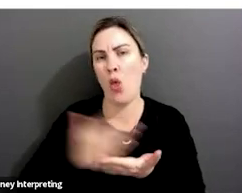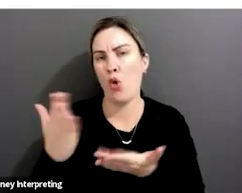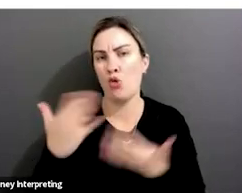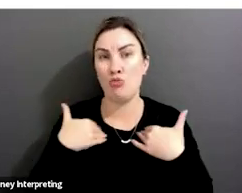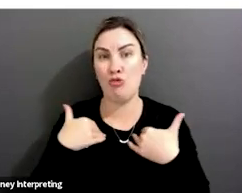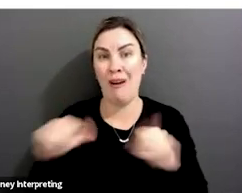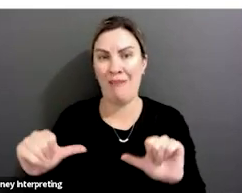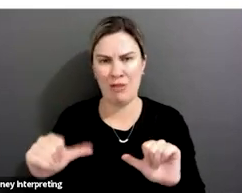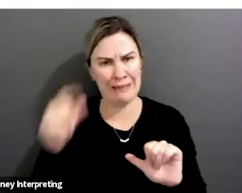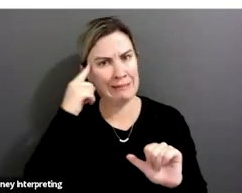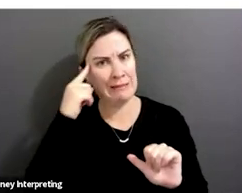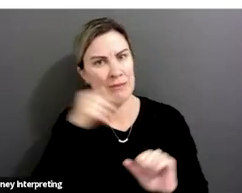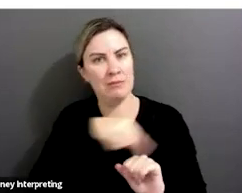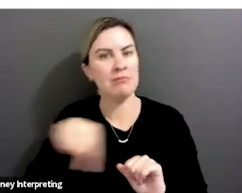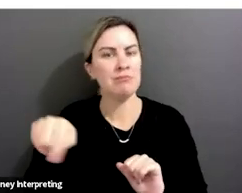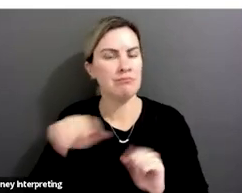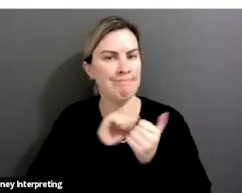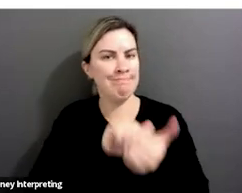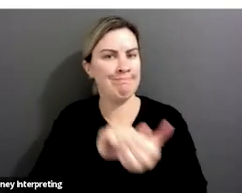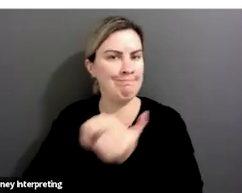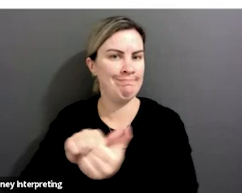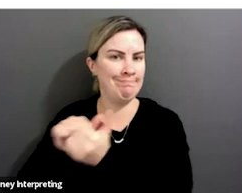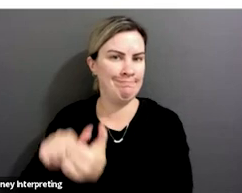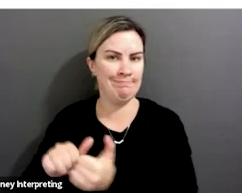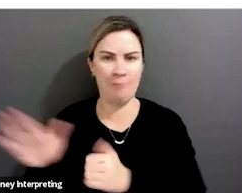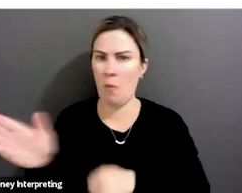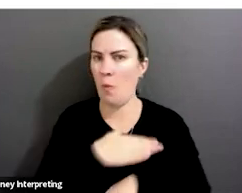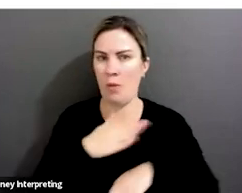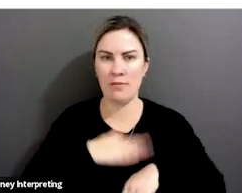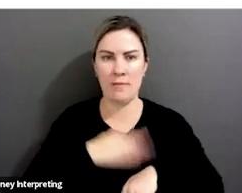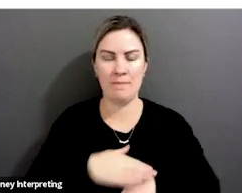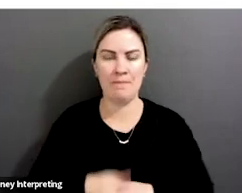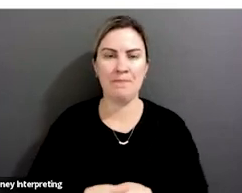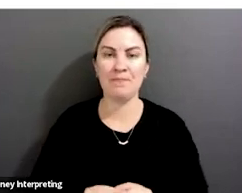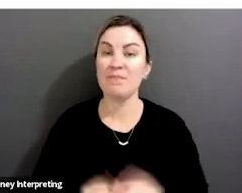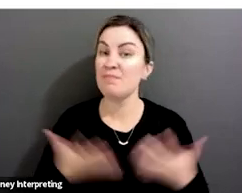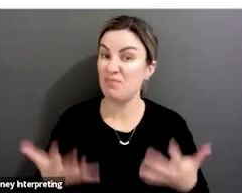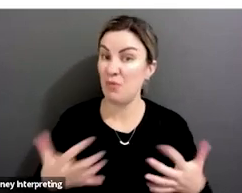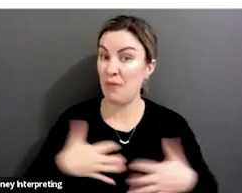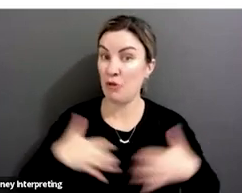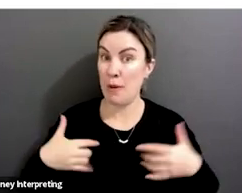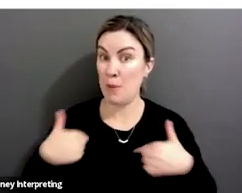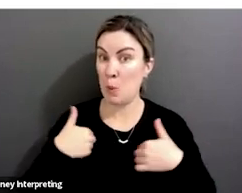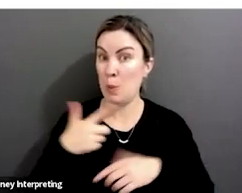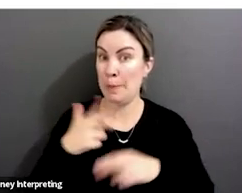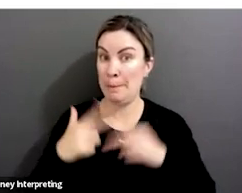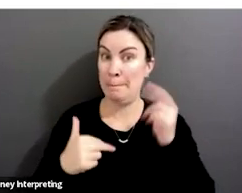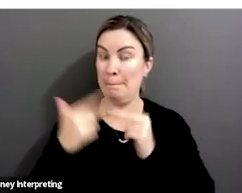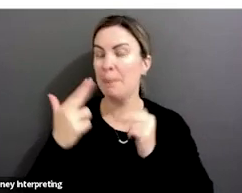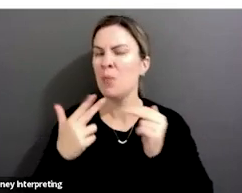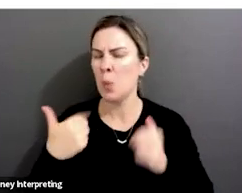well. So to foreshadow, I suppose, what's coming up with the framework that we're building, we've been able to distill